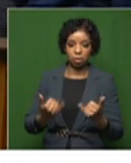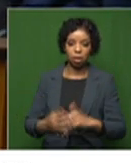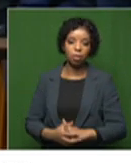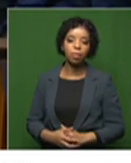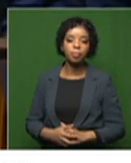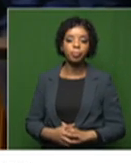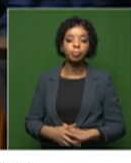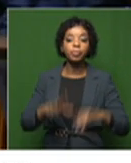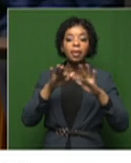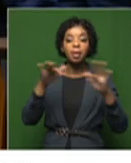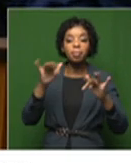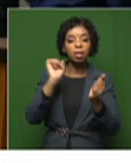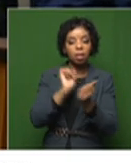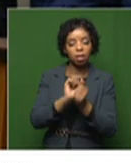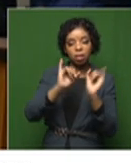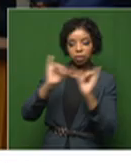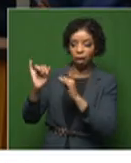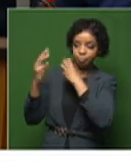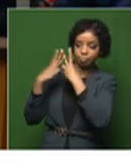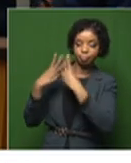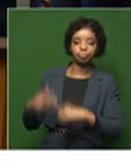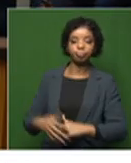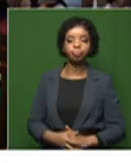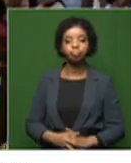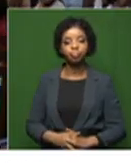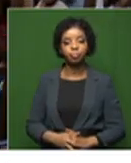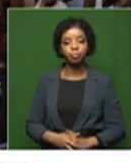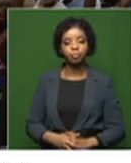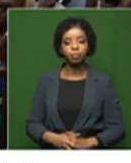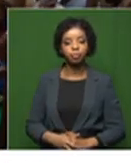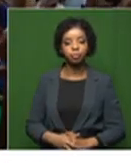have been remanded in custody. Tumelo Machogo, SABC News, Mpumalanga.